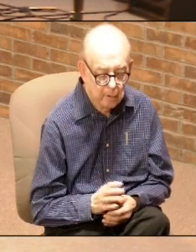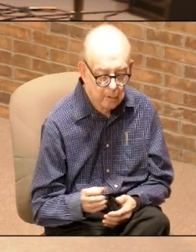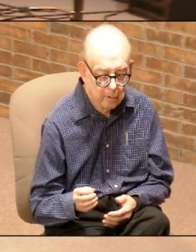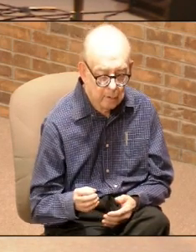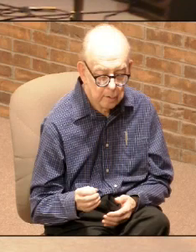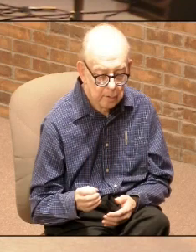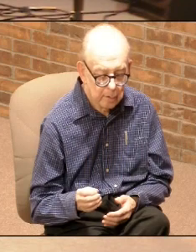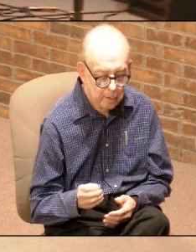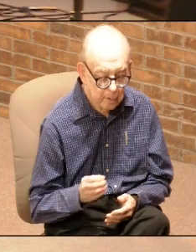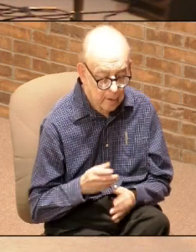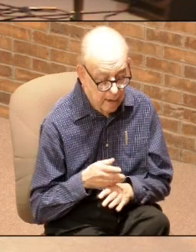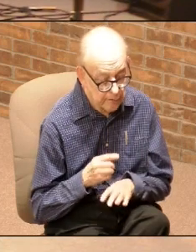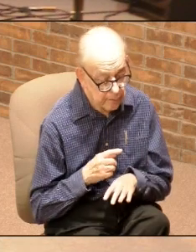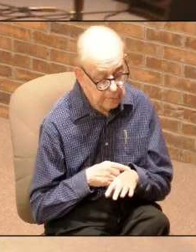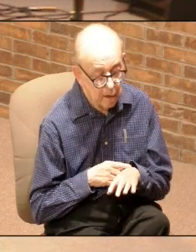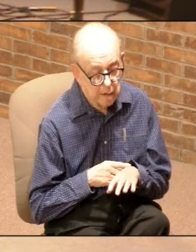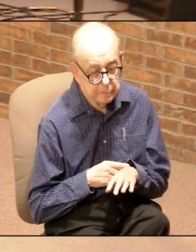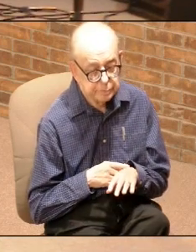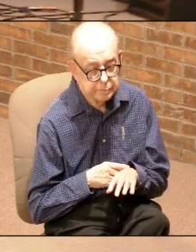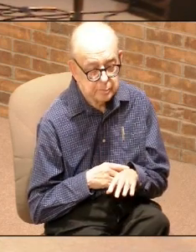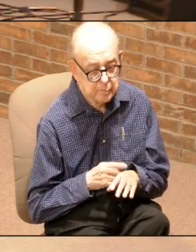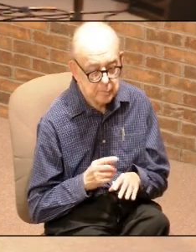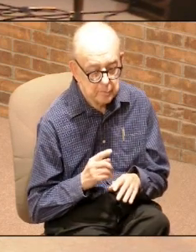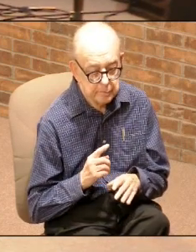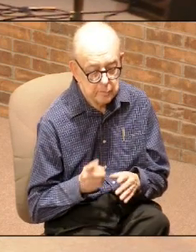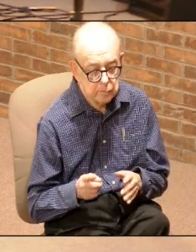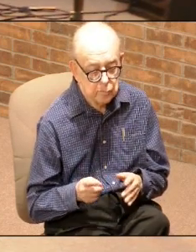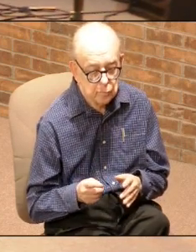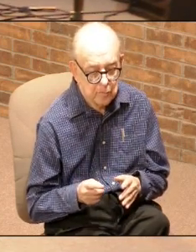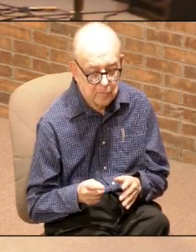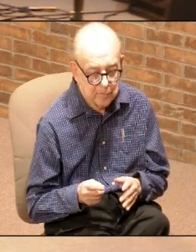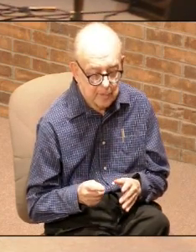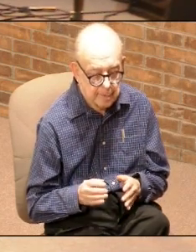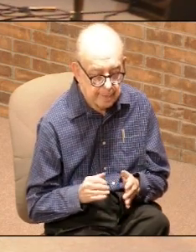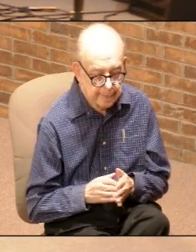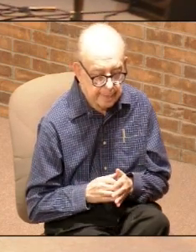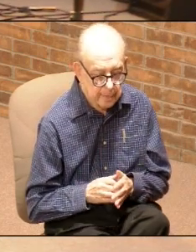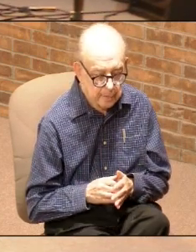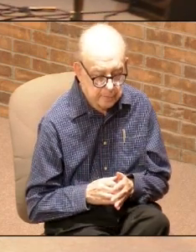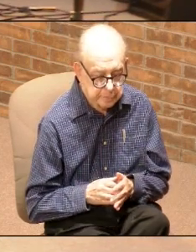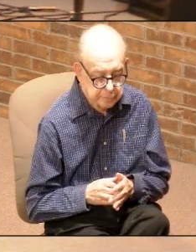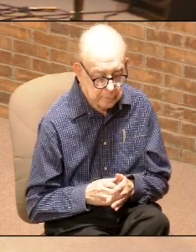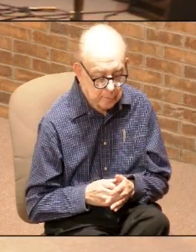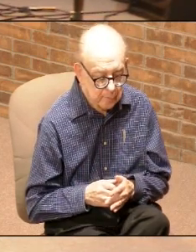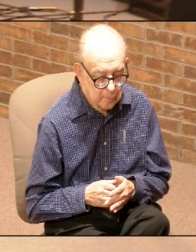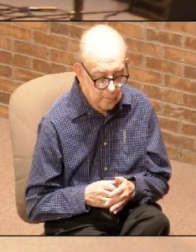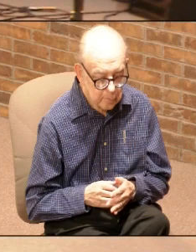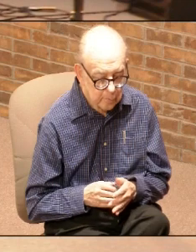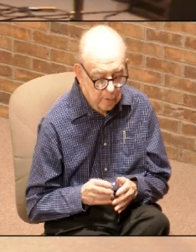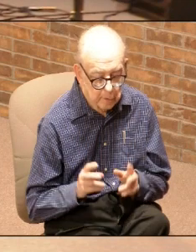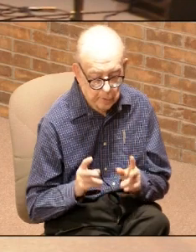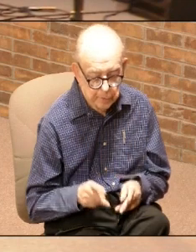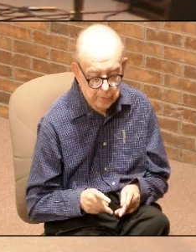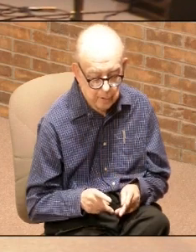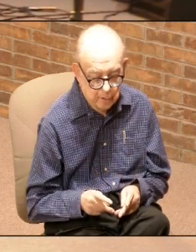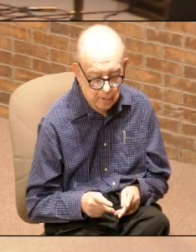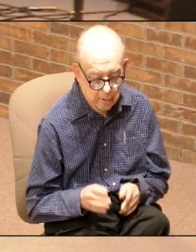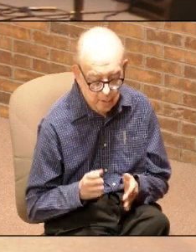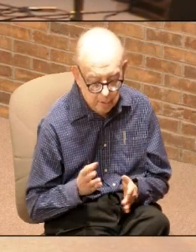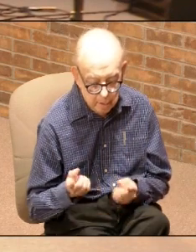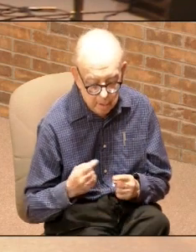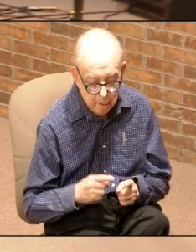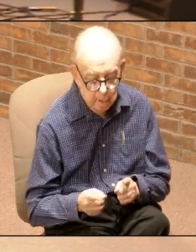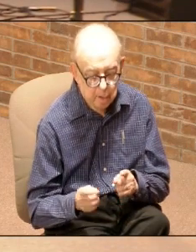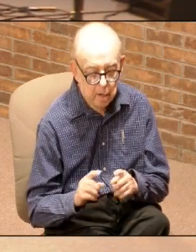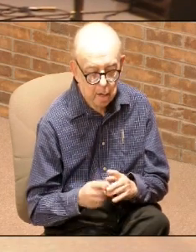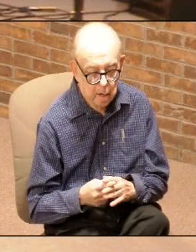And after a while, it says that the gardener or the master comes through